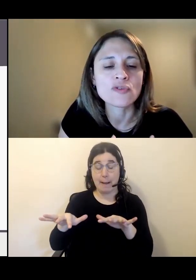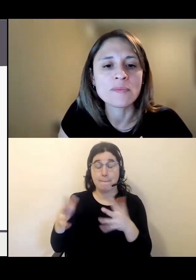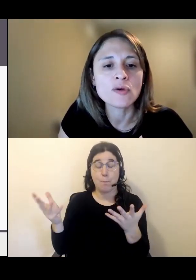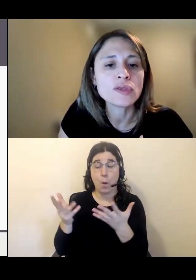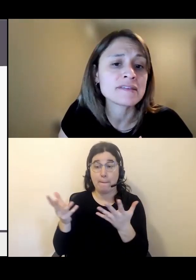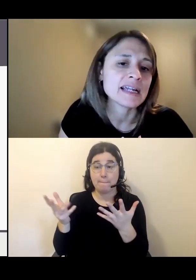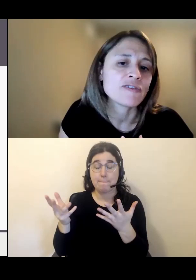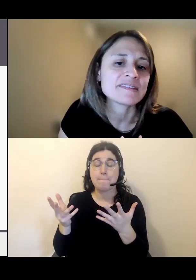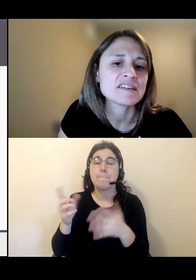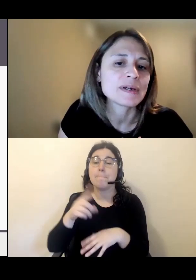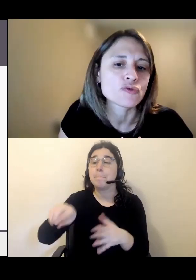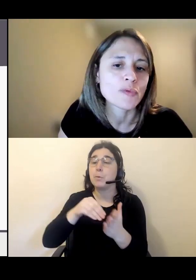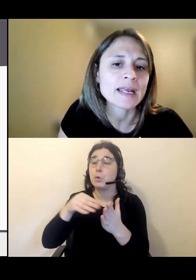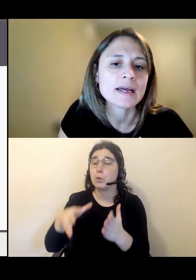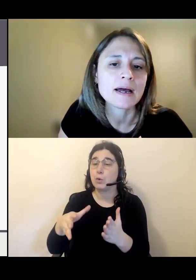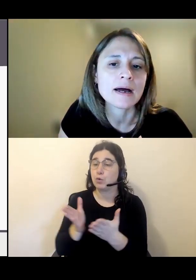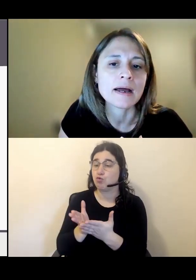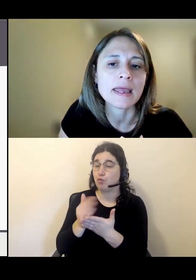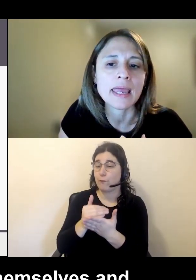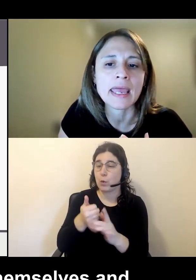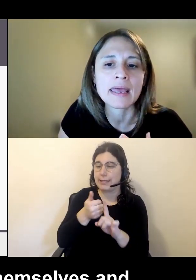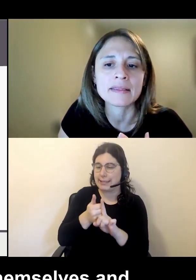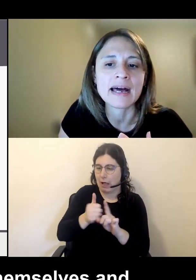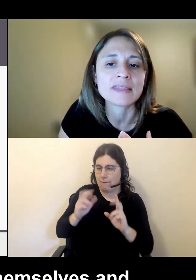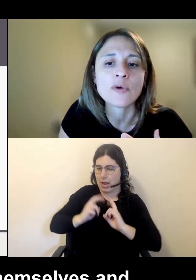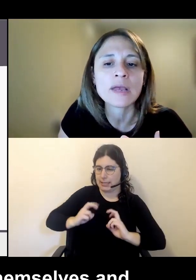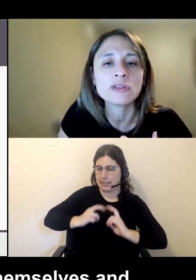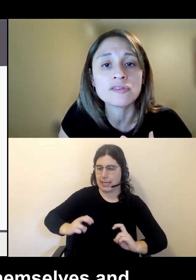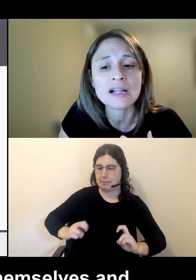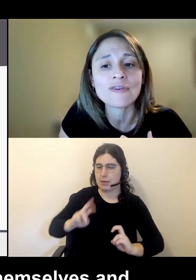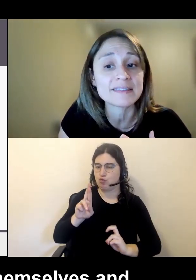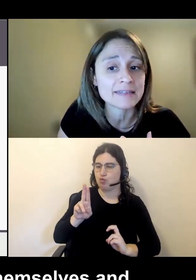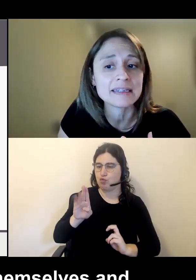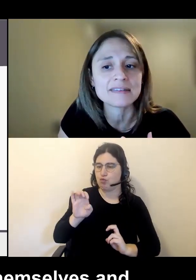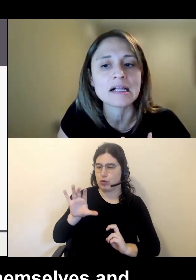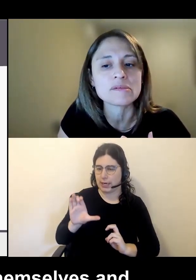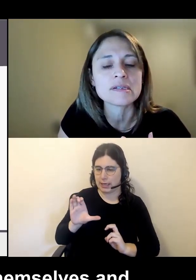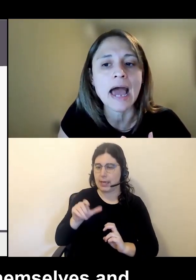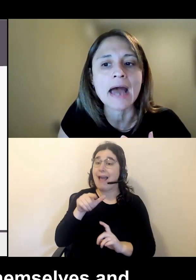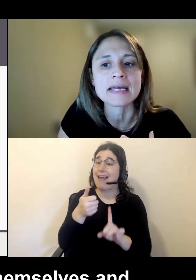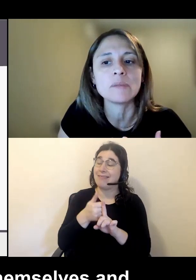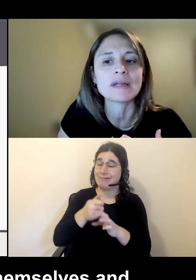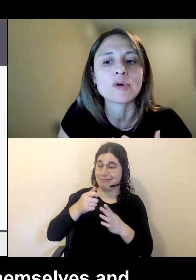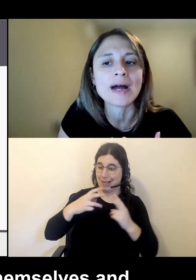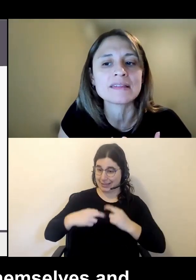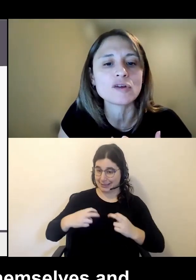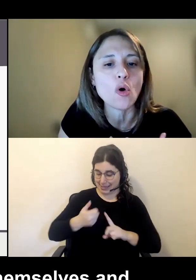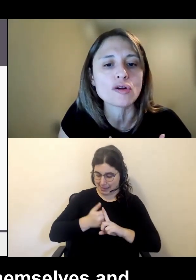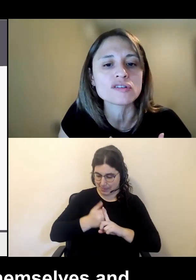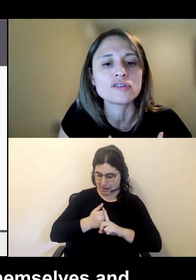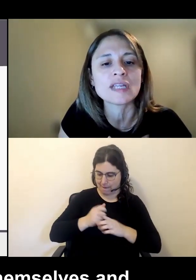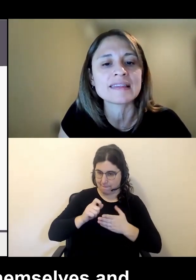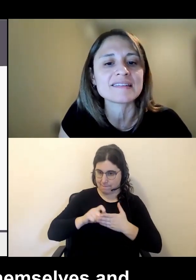they reviewed a self-assessment rubric, and they were able to self-assess themselves and help us provide